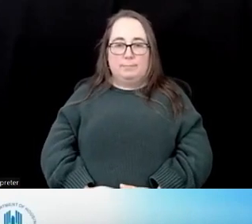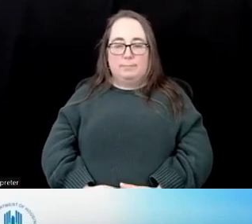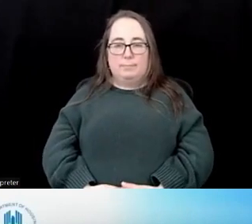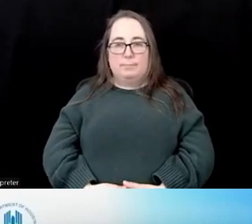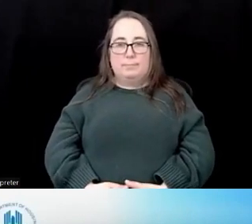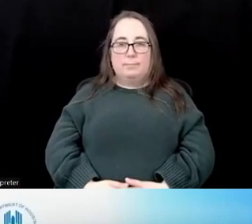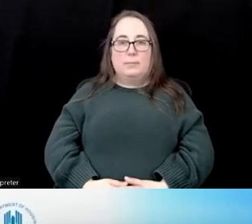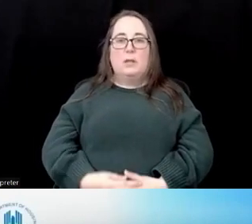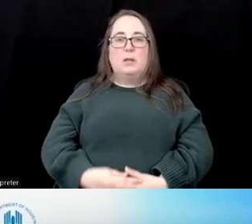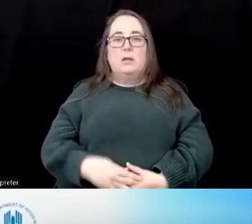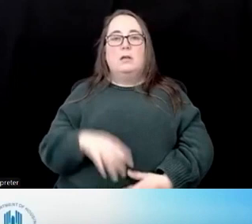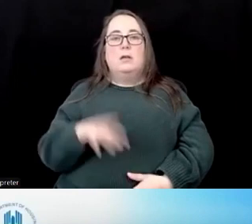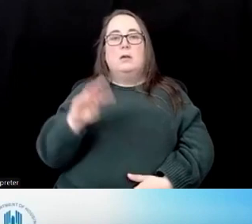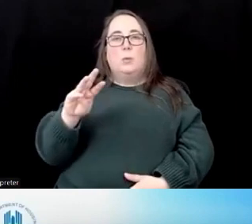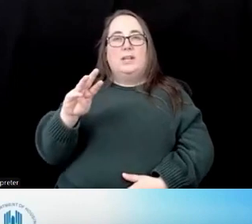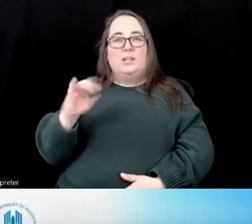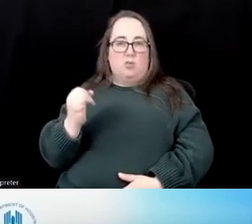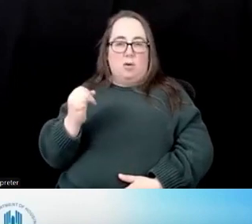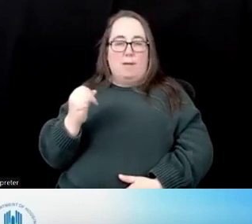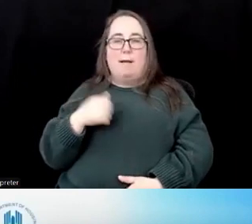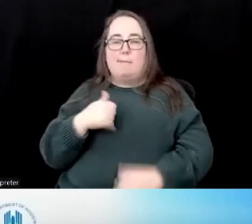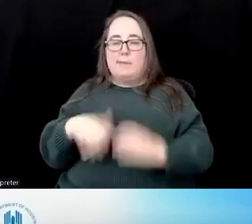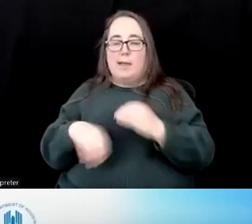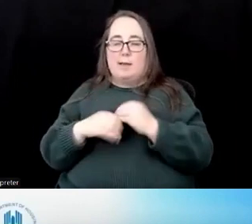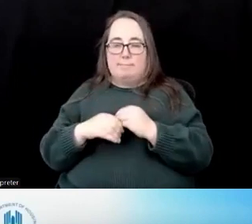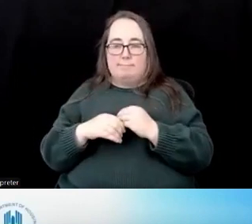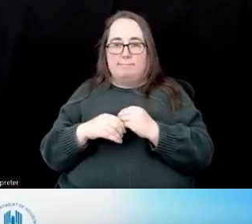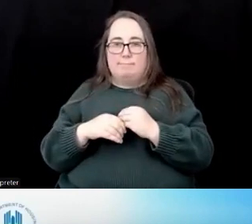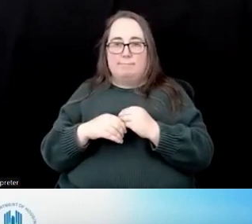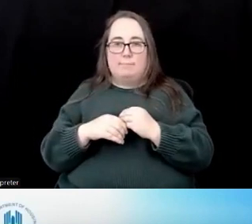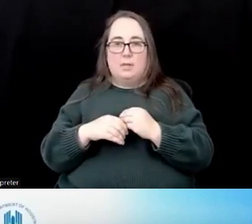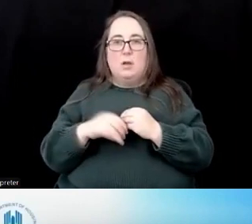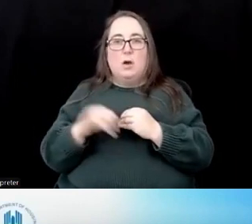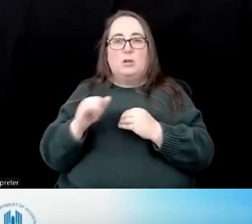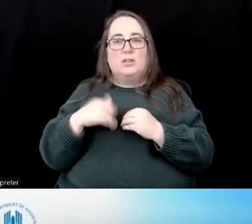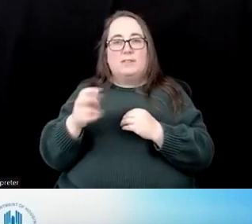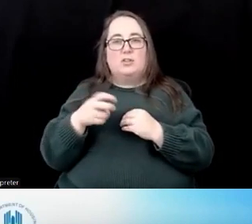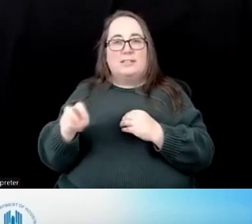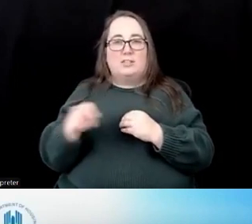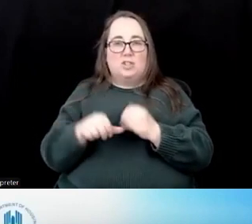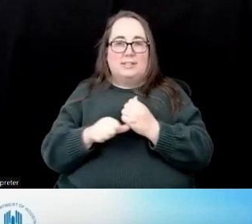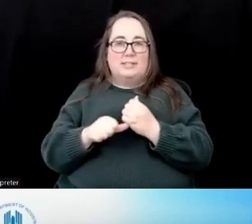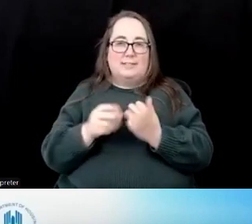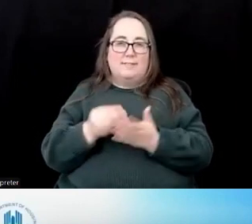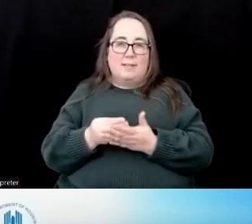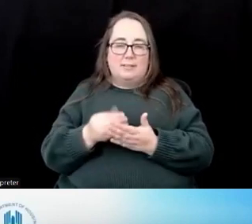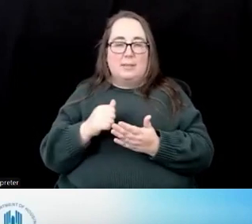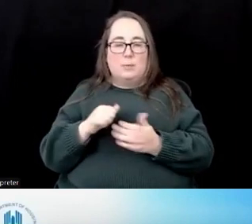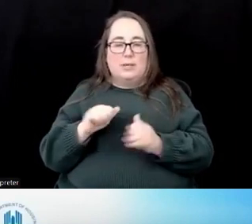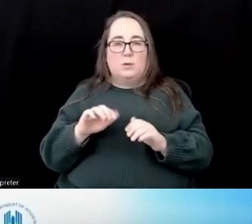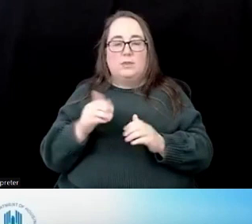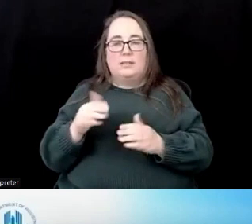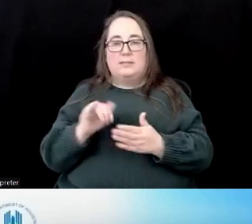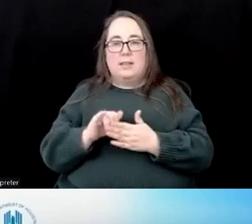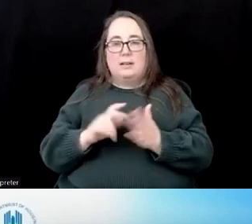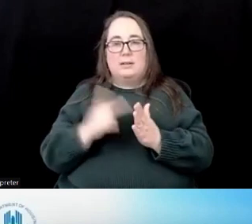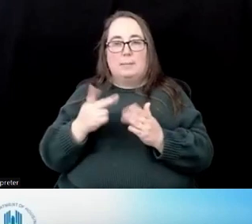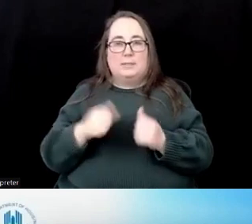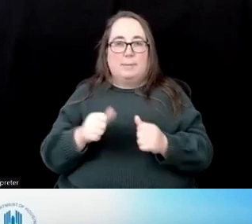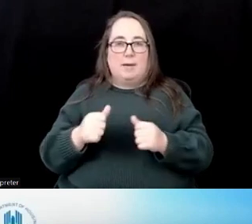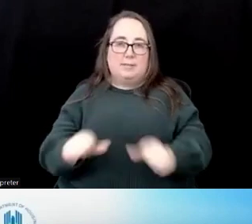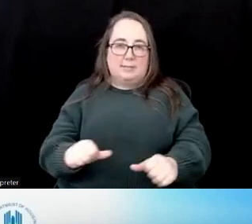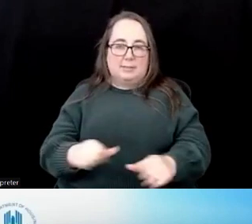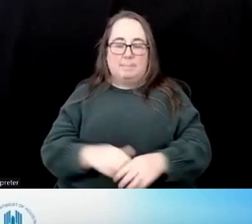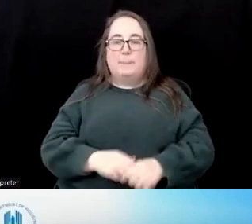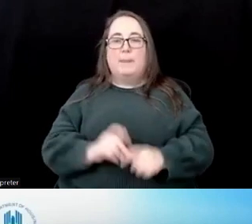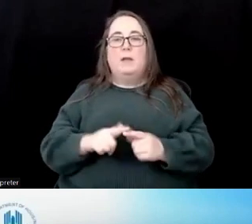to the landlord mitigation program, we have those transition assistance funds that we are able to do things like double deposits